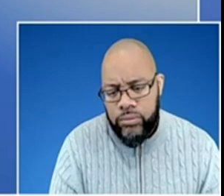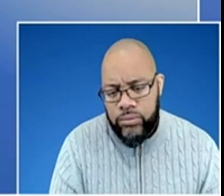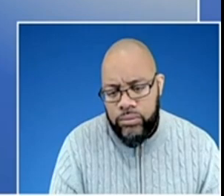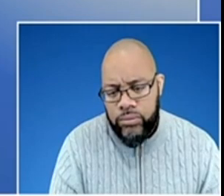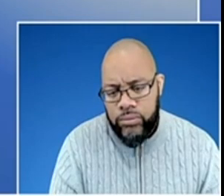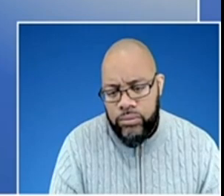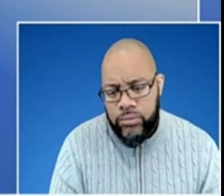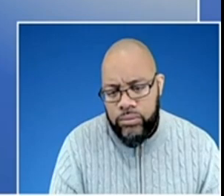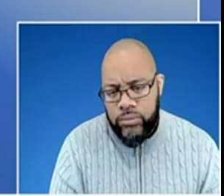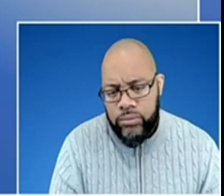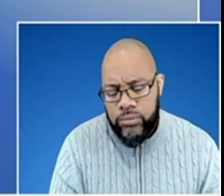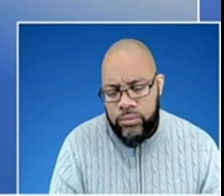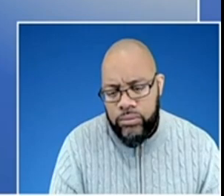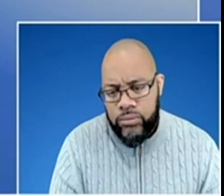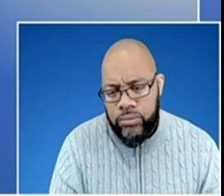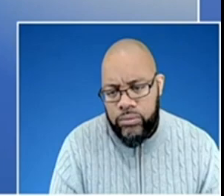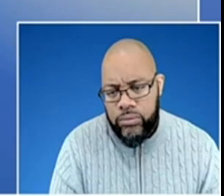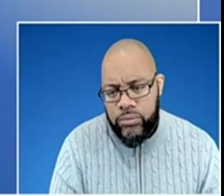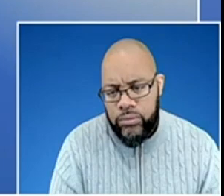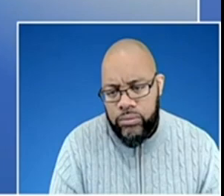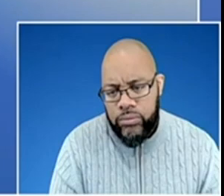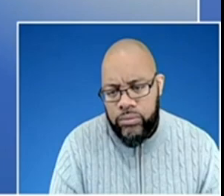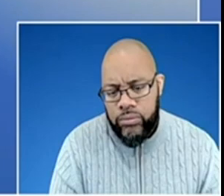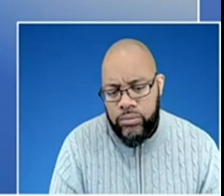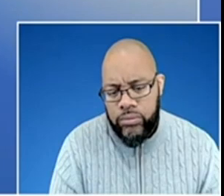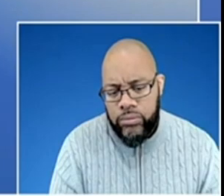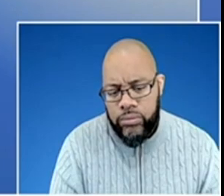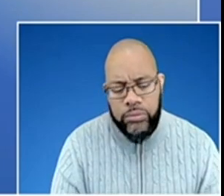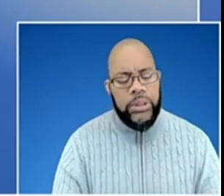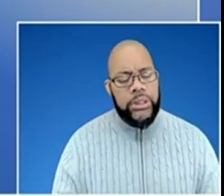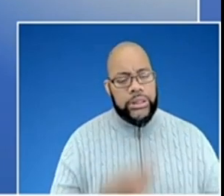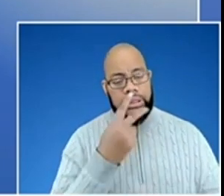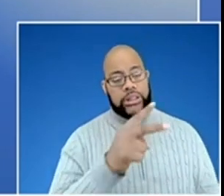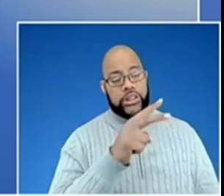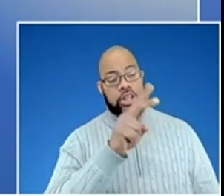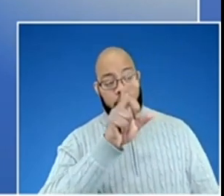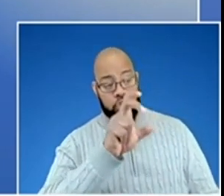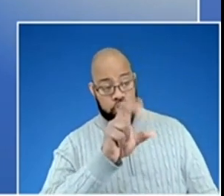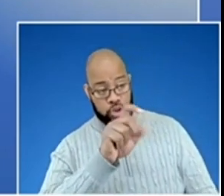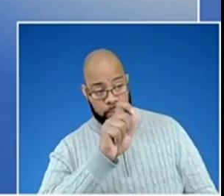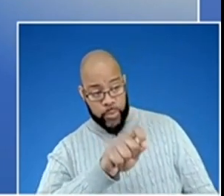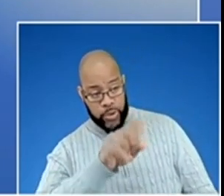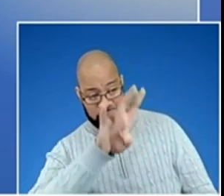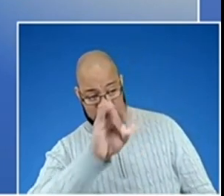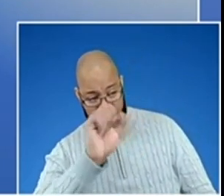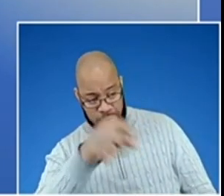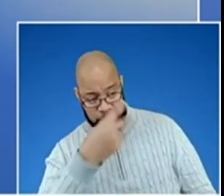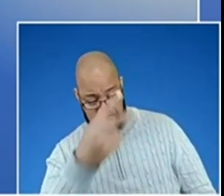Are we able to see 30.70?